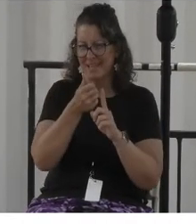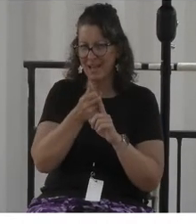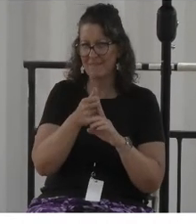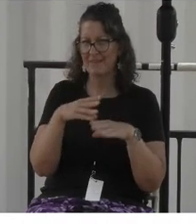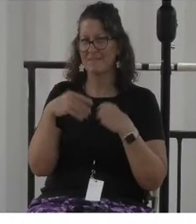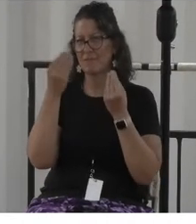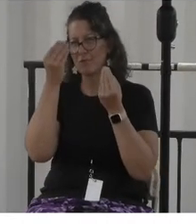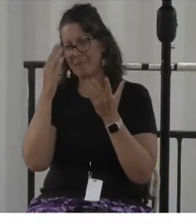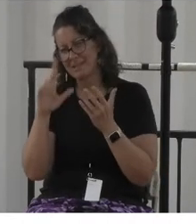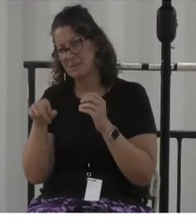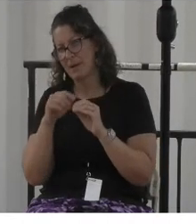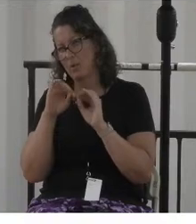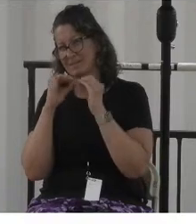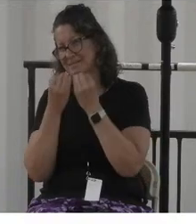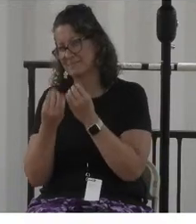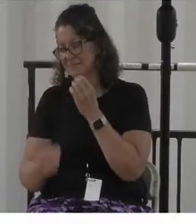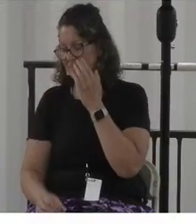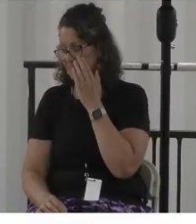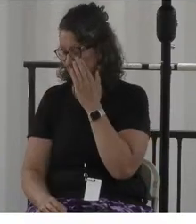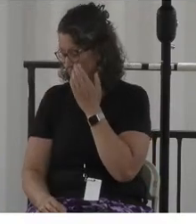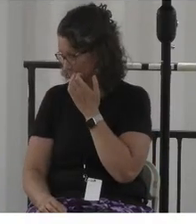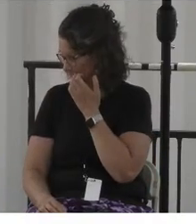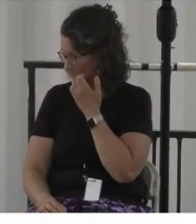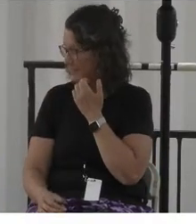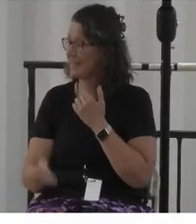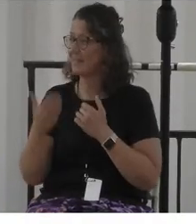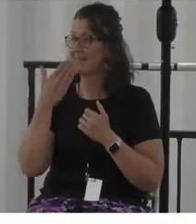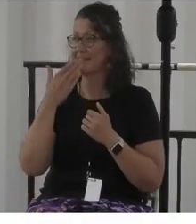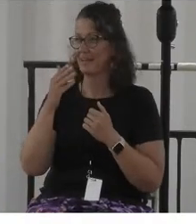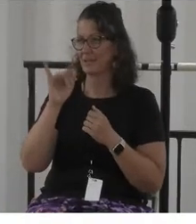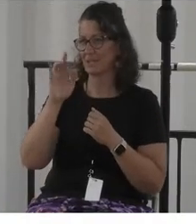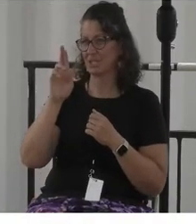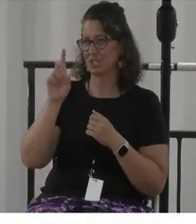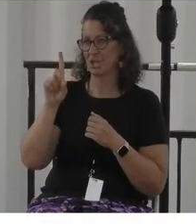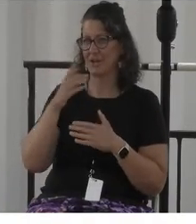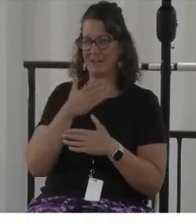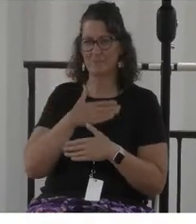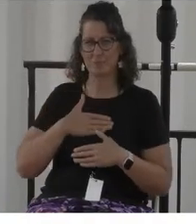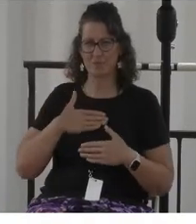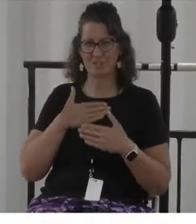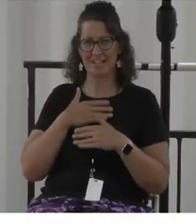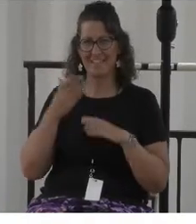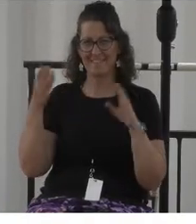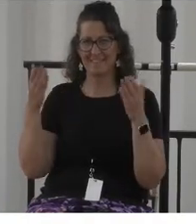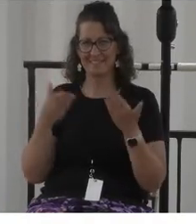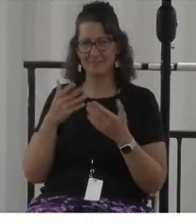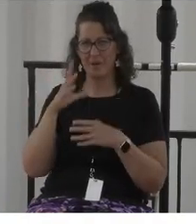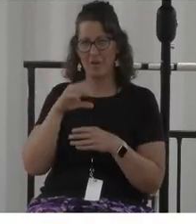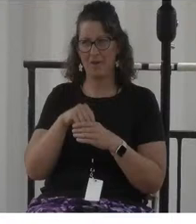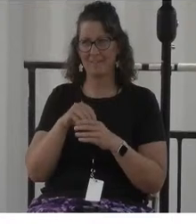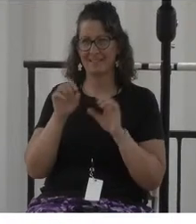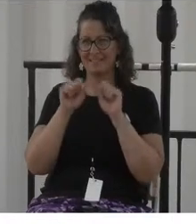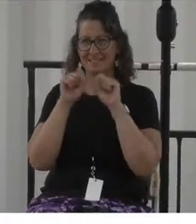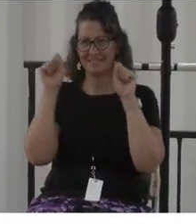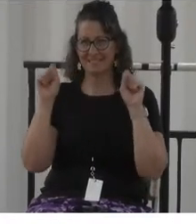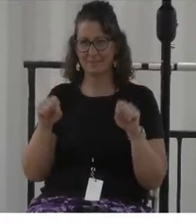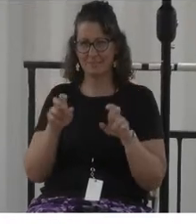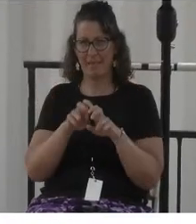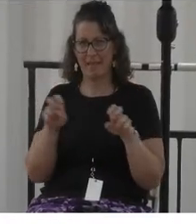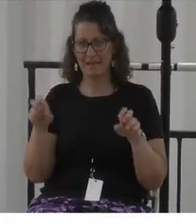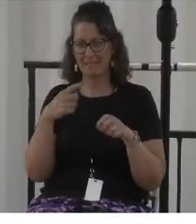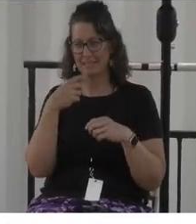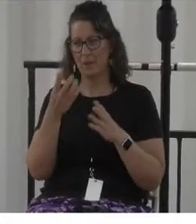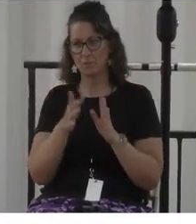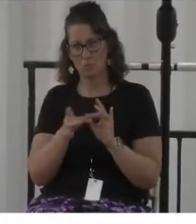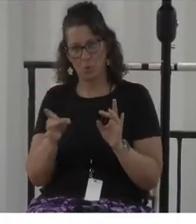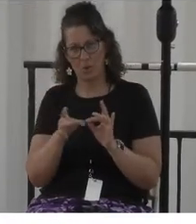the organization. Thank you, Jared. Appreciate the invitation to participate in this distinguished panel and tell our story and how